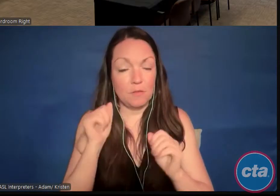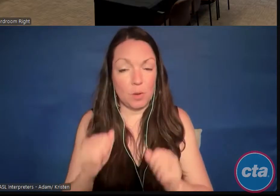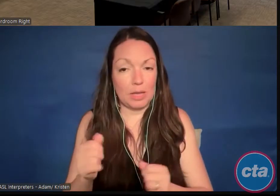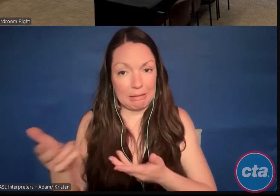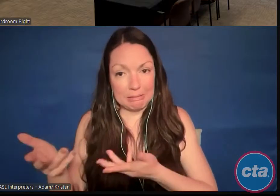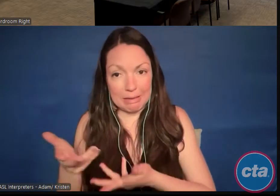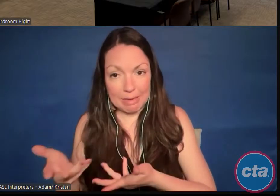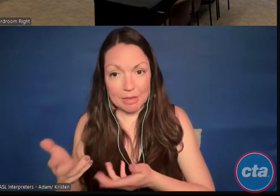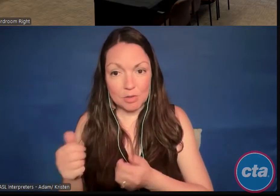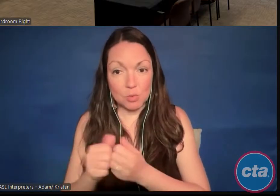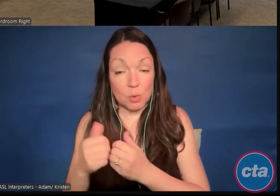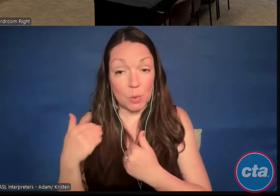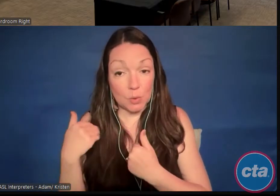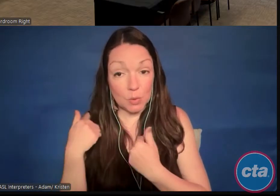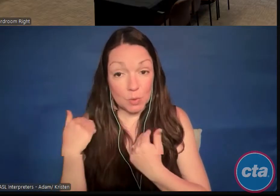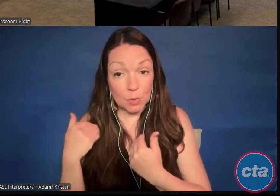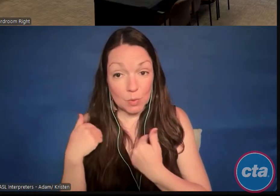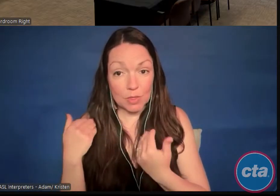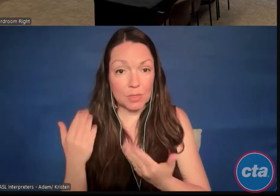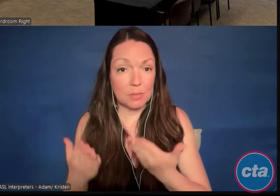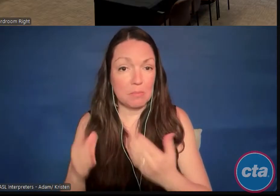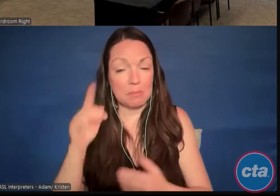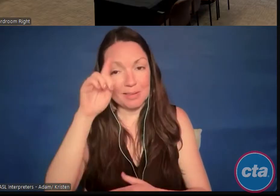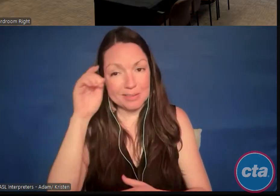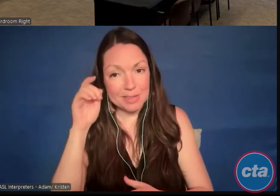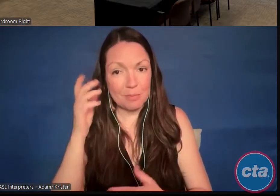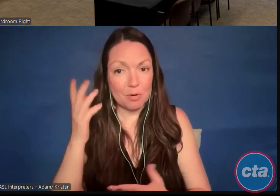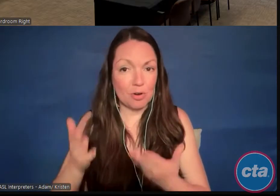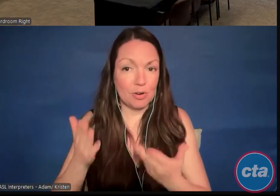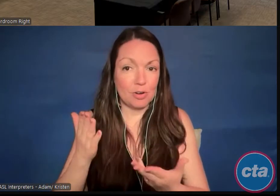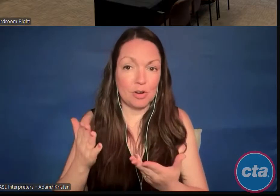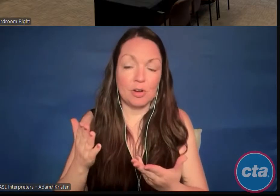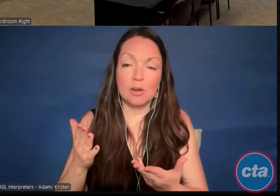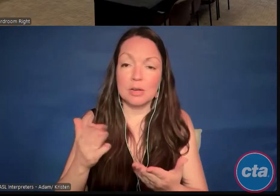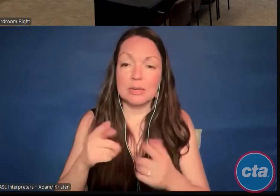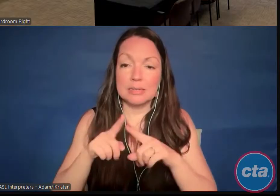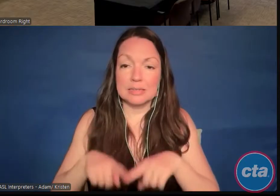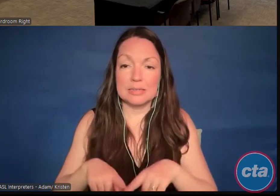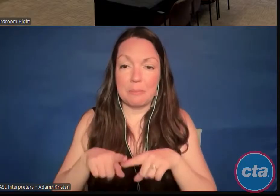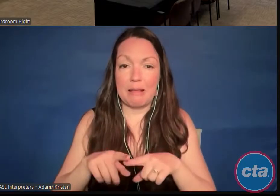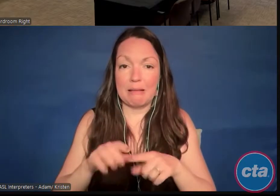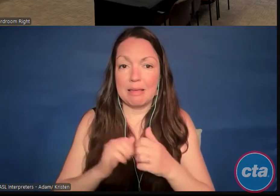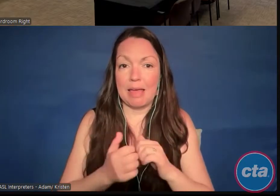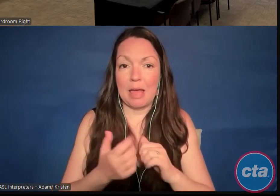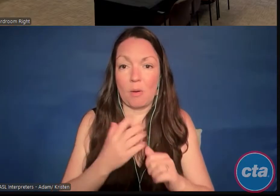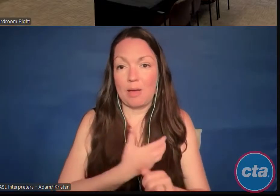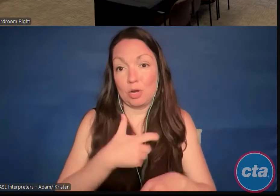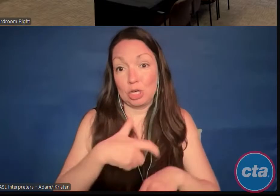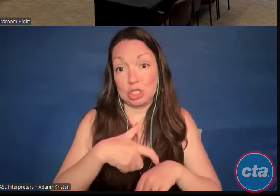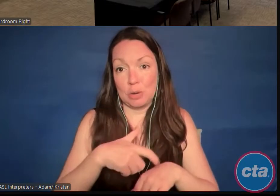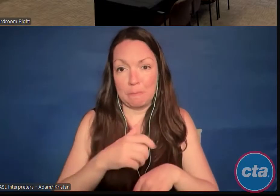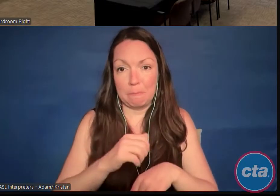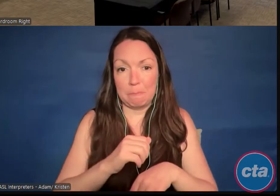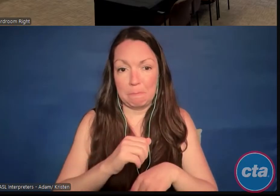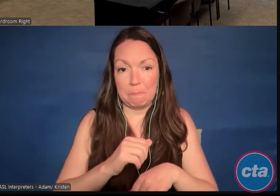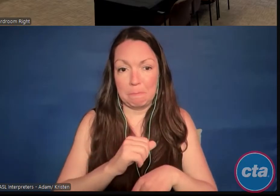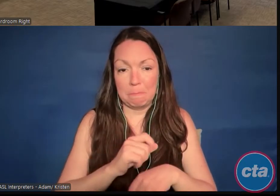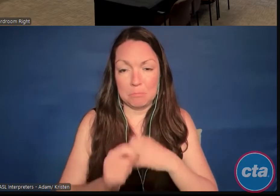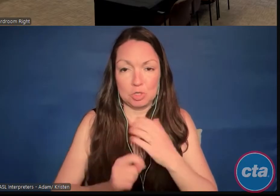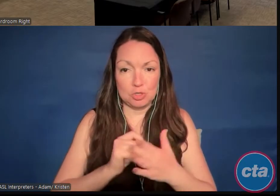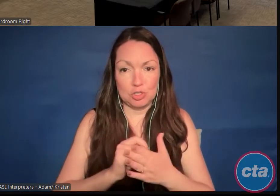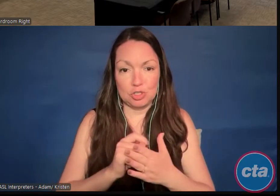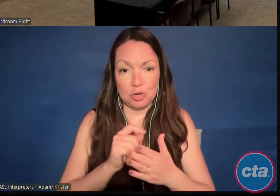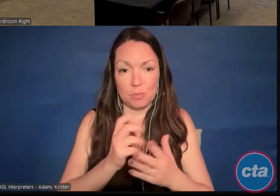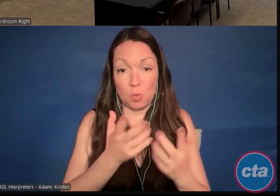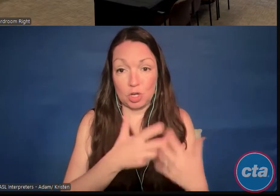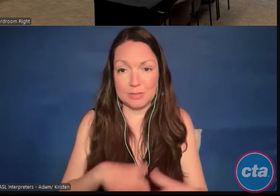with youth, perhaps this summer or some, depending on like how our term situation works out, that would be